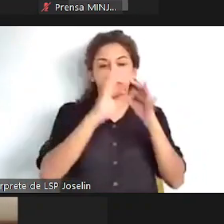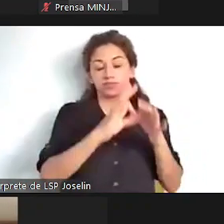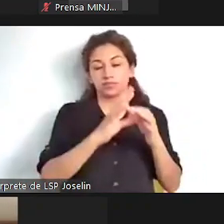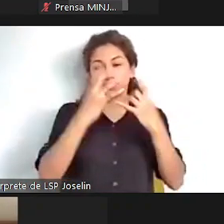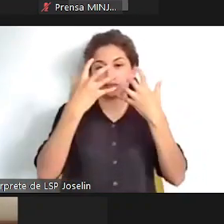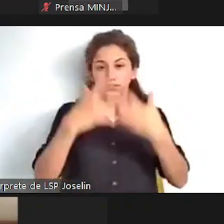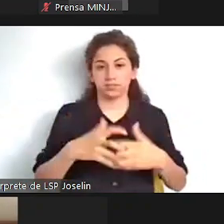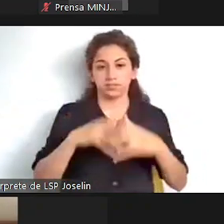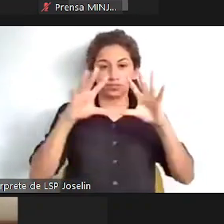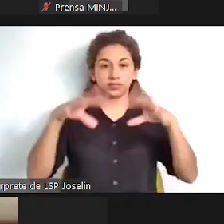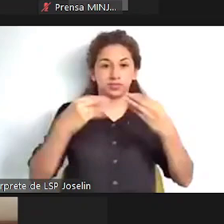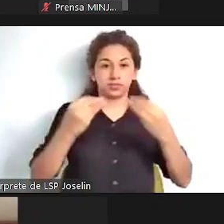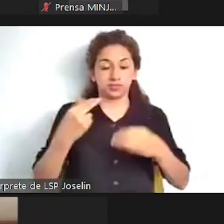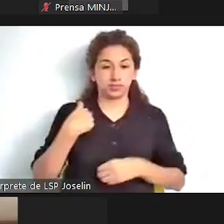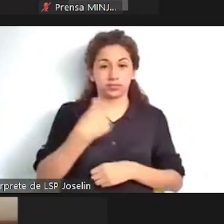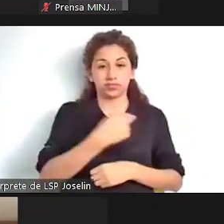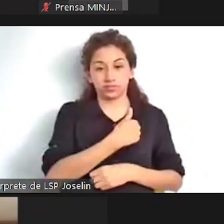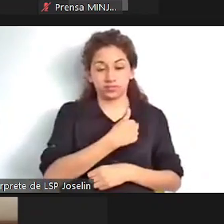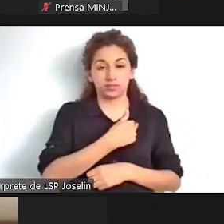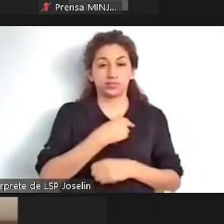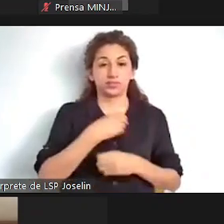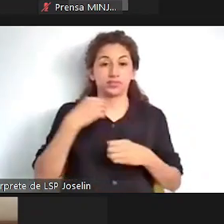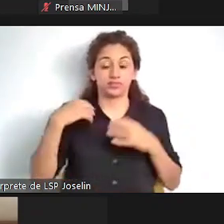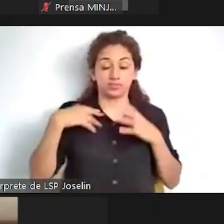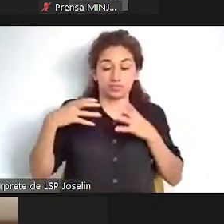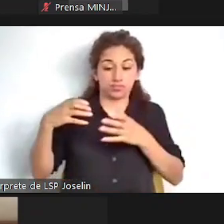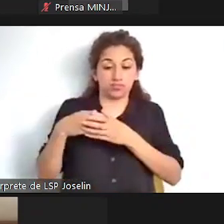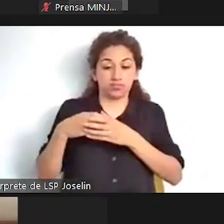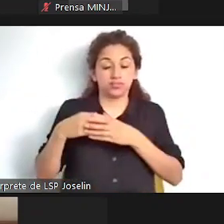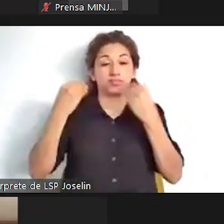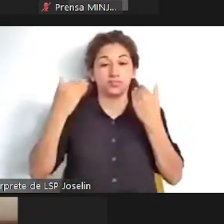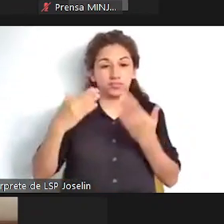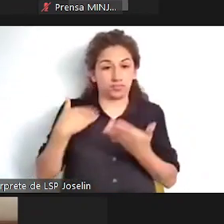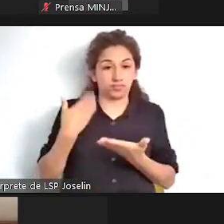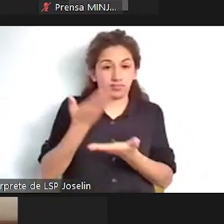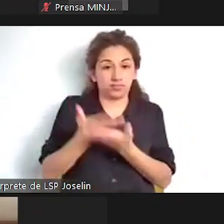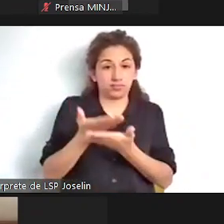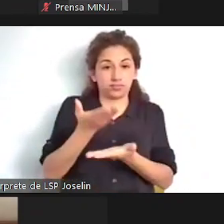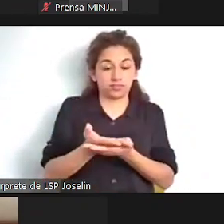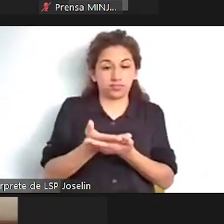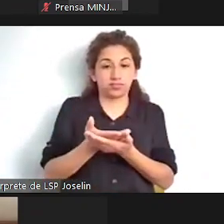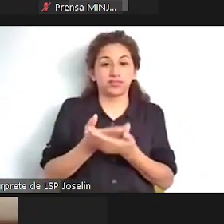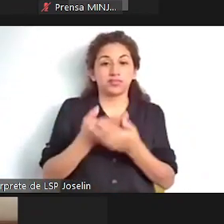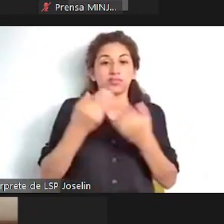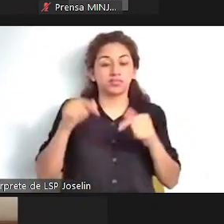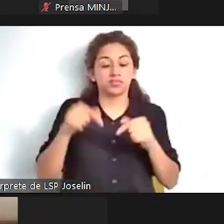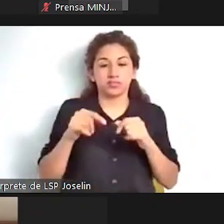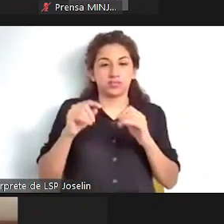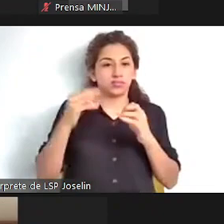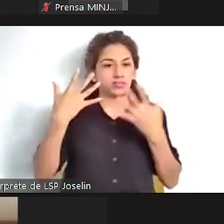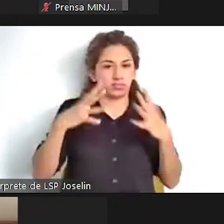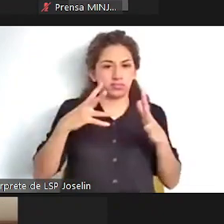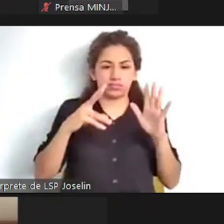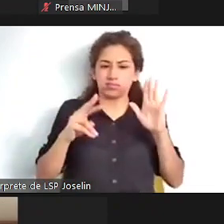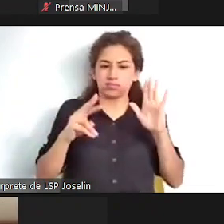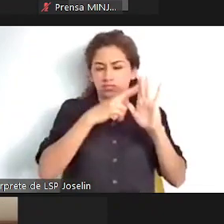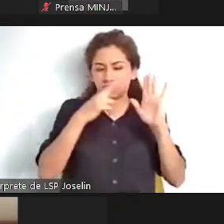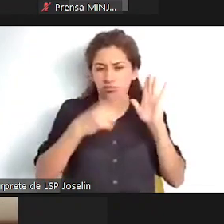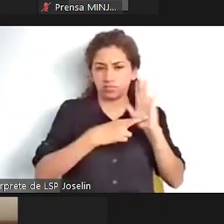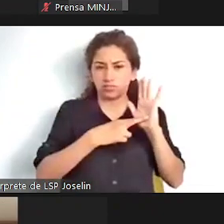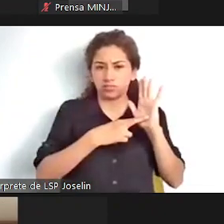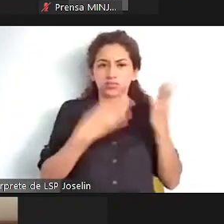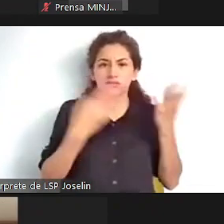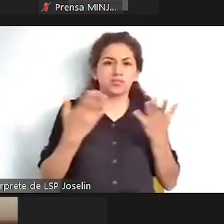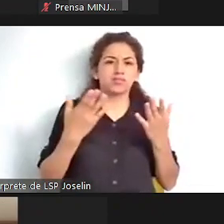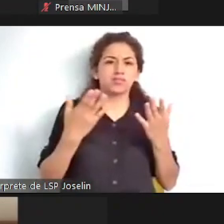unilaterality of businesses because us as union organizations what we have proposed is that the due diligence should be